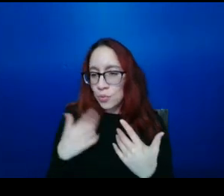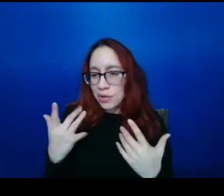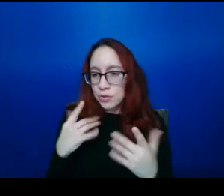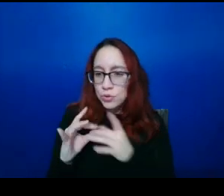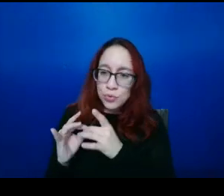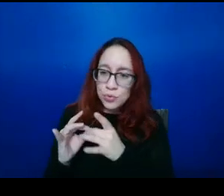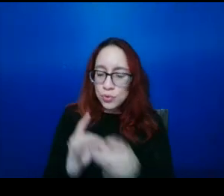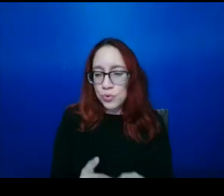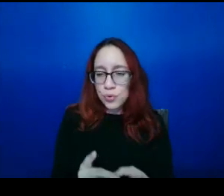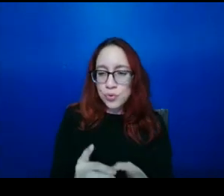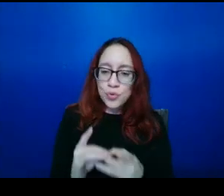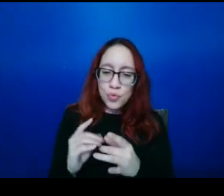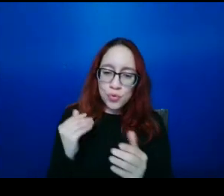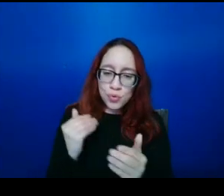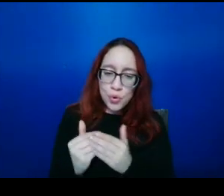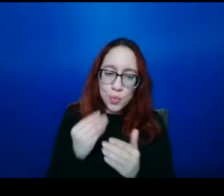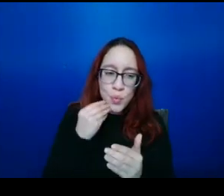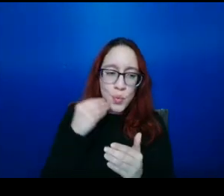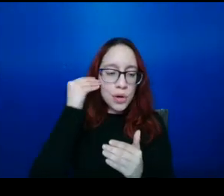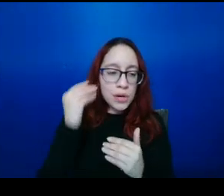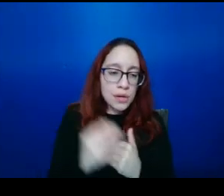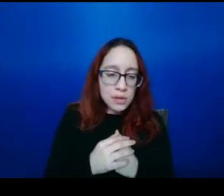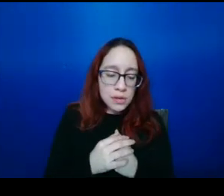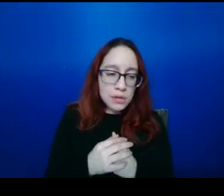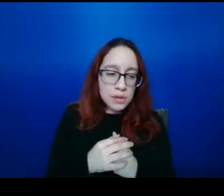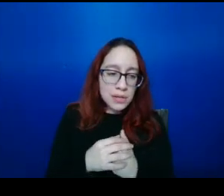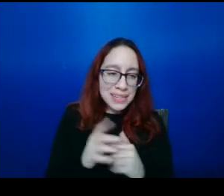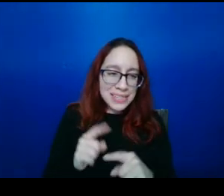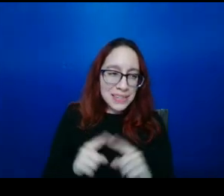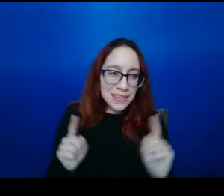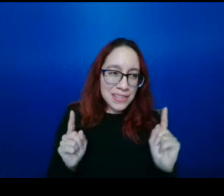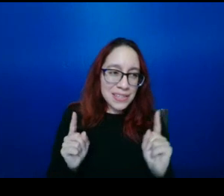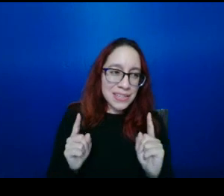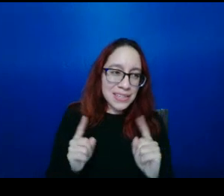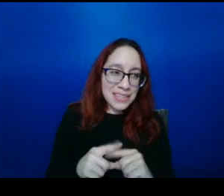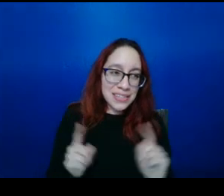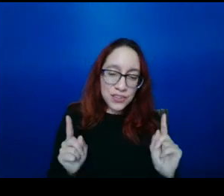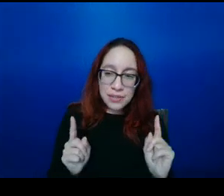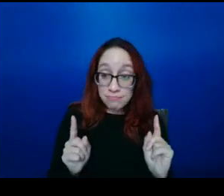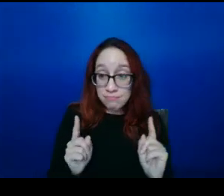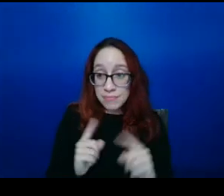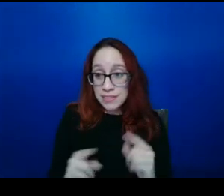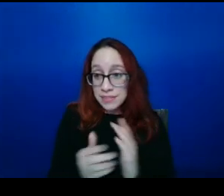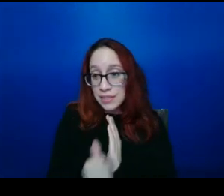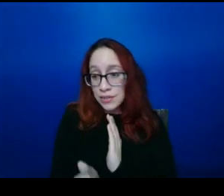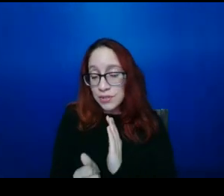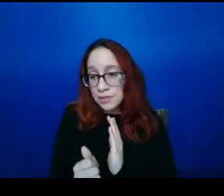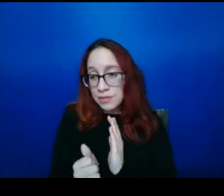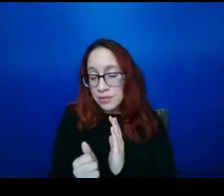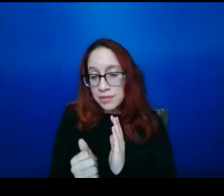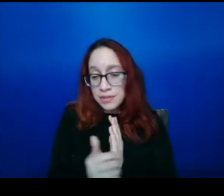relates, it's closest to home. So it's a different, it's a different scale project, it's